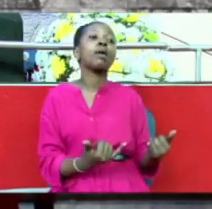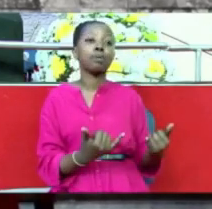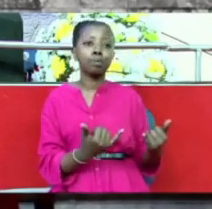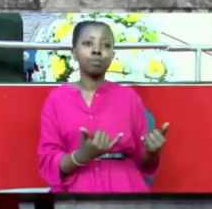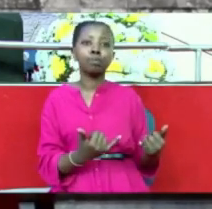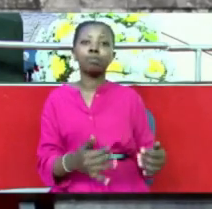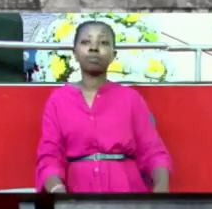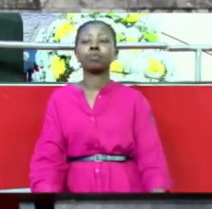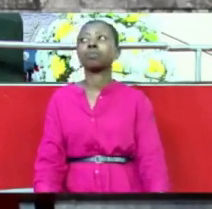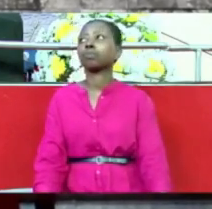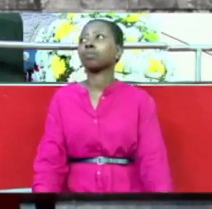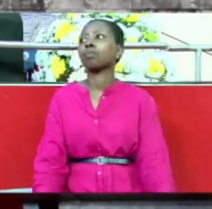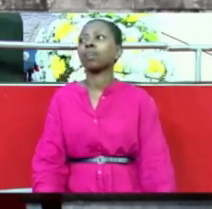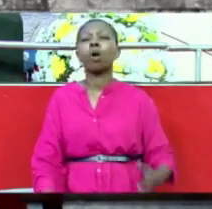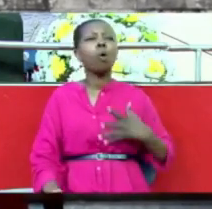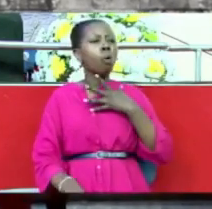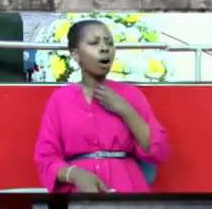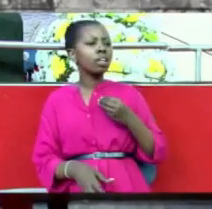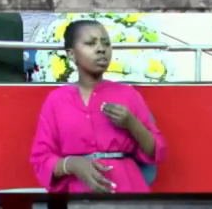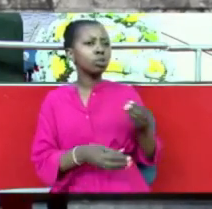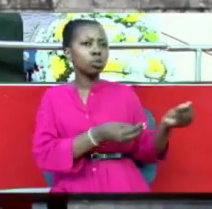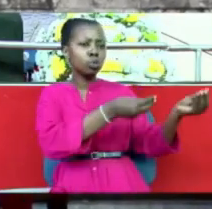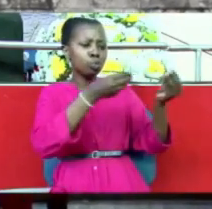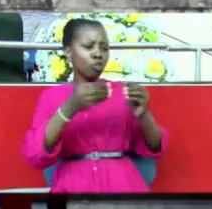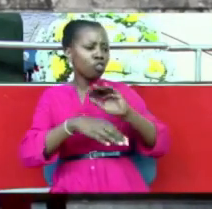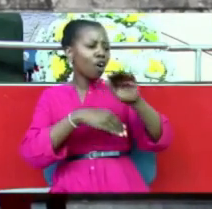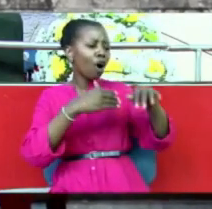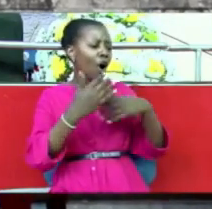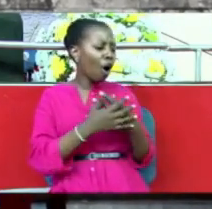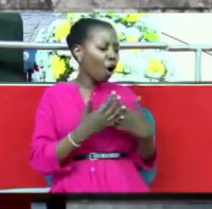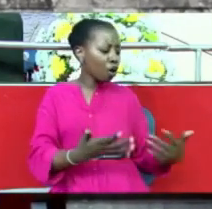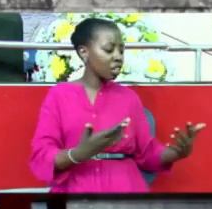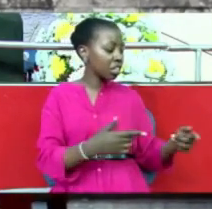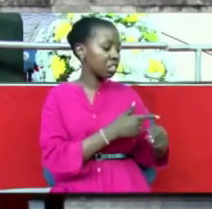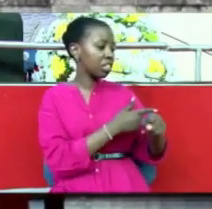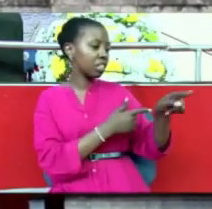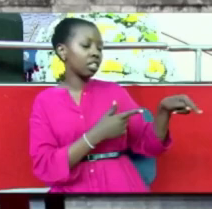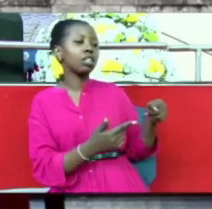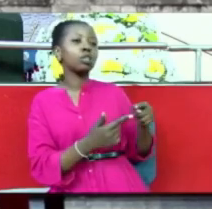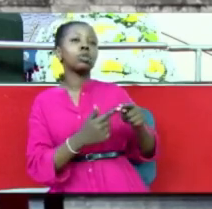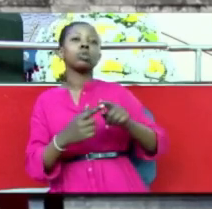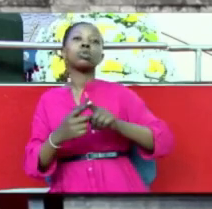I want to take all these things to Nairobi, Kenya.